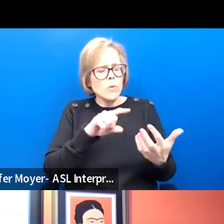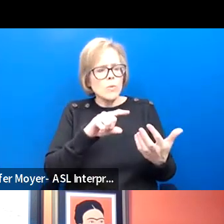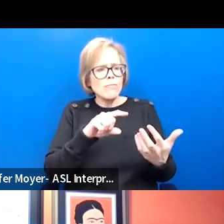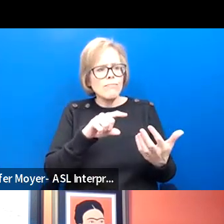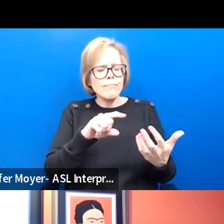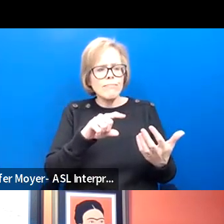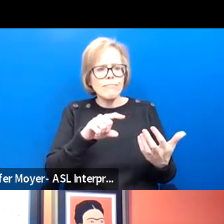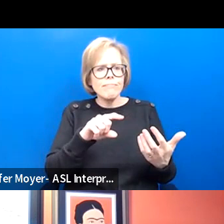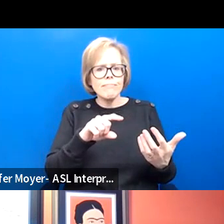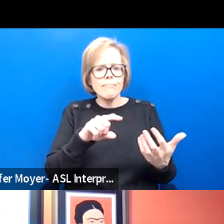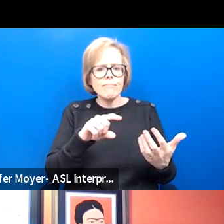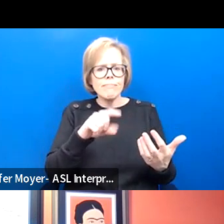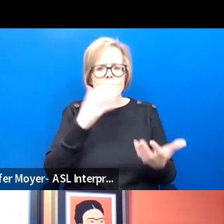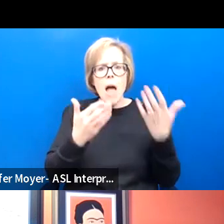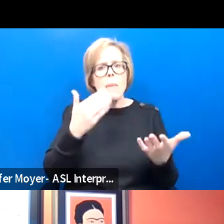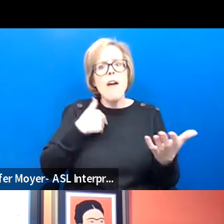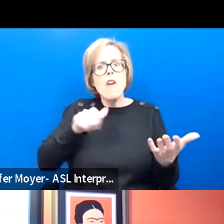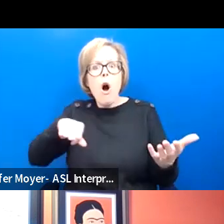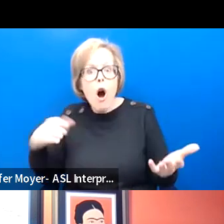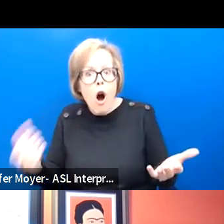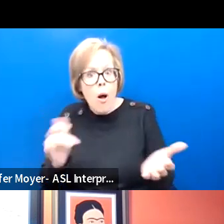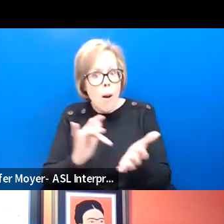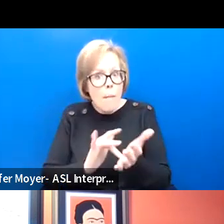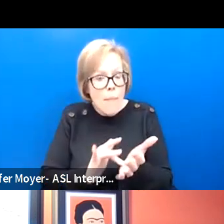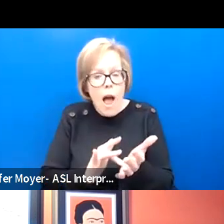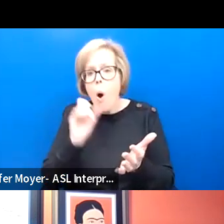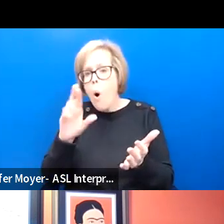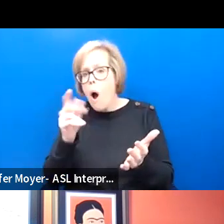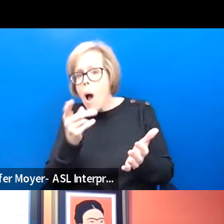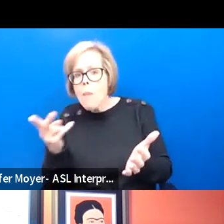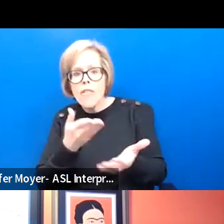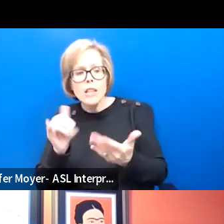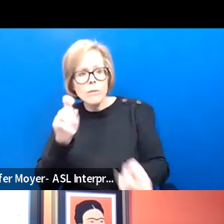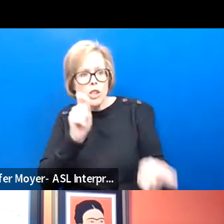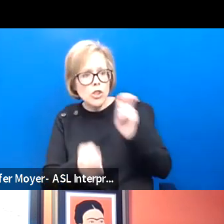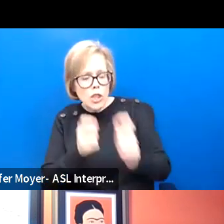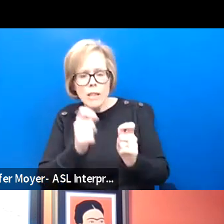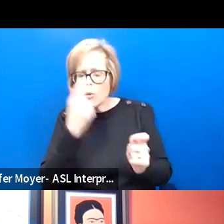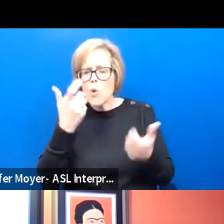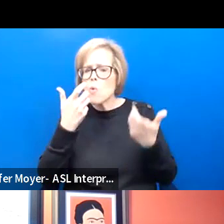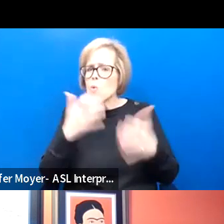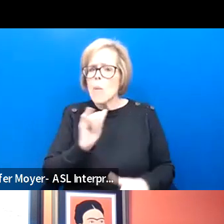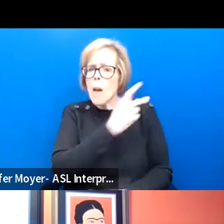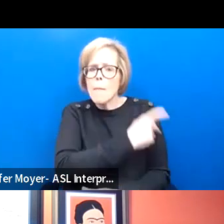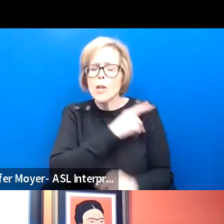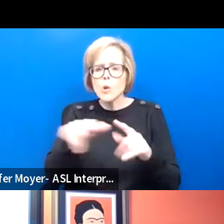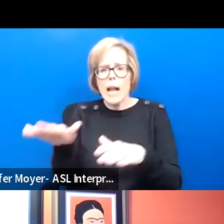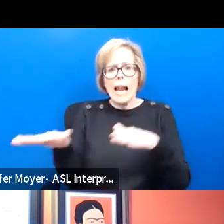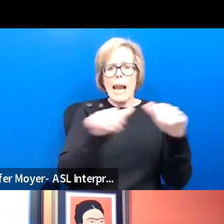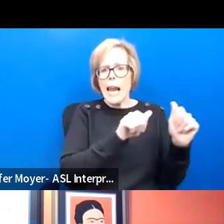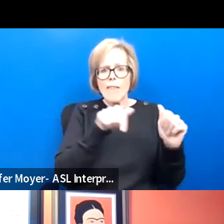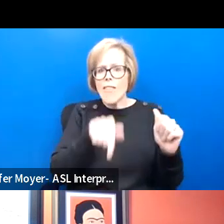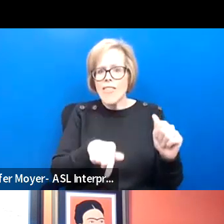of compromise. Maybe there's another medication, maybe there's a couple of things that can be changed, because you don't want that patient to leave the walls